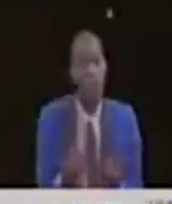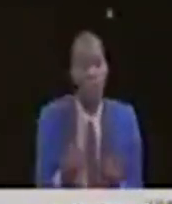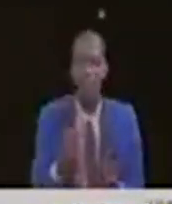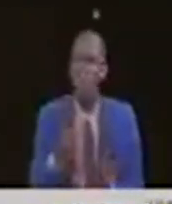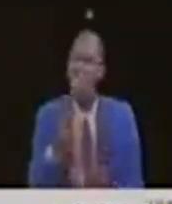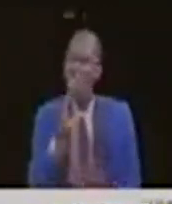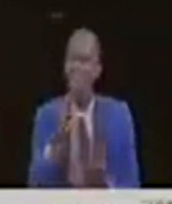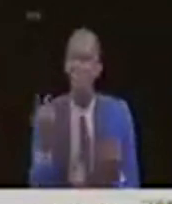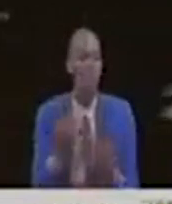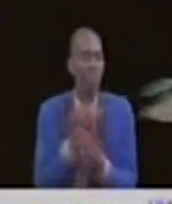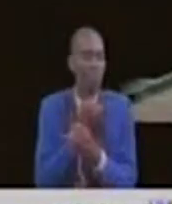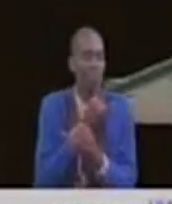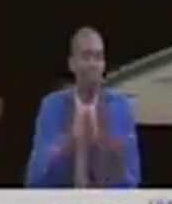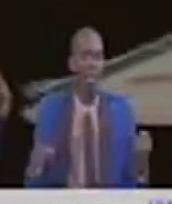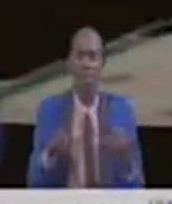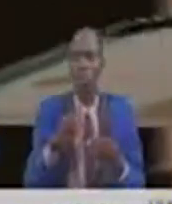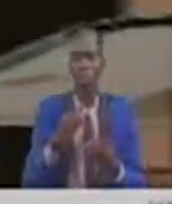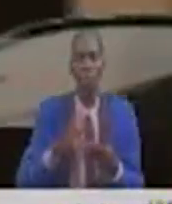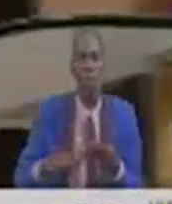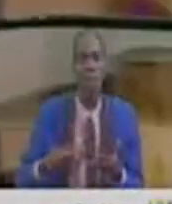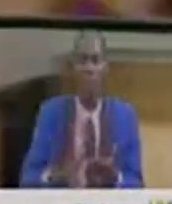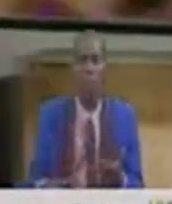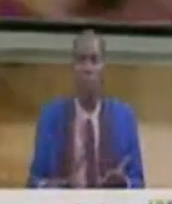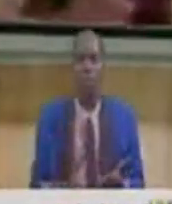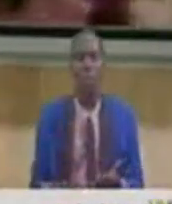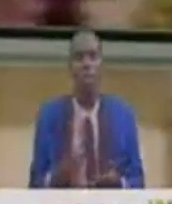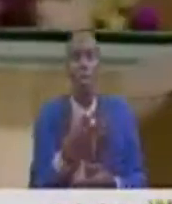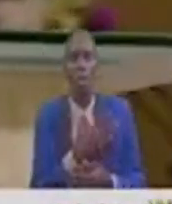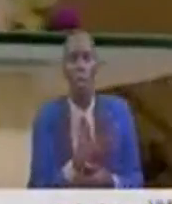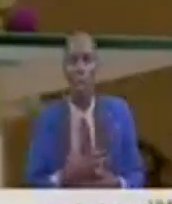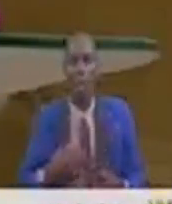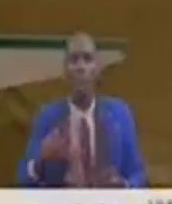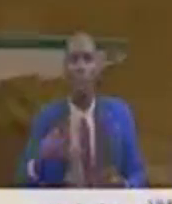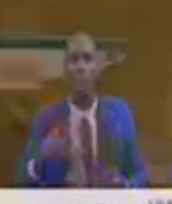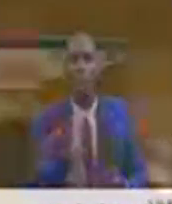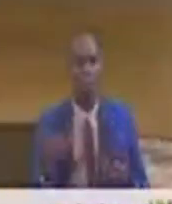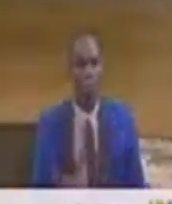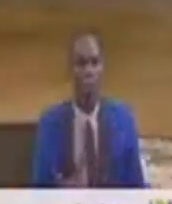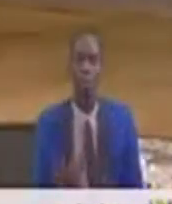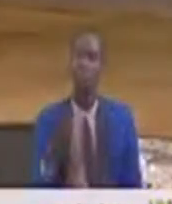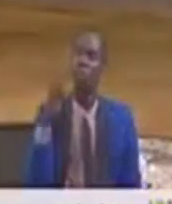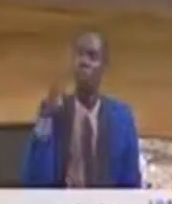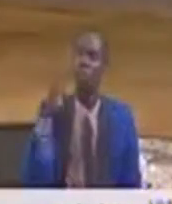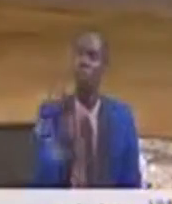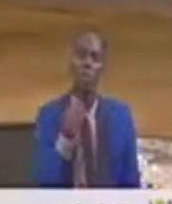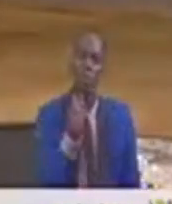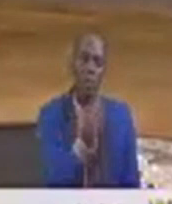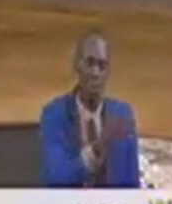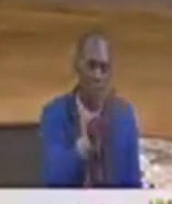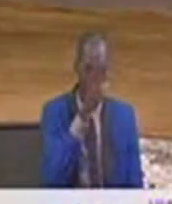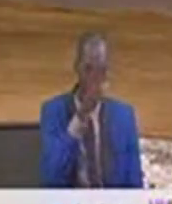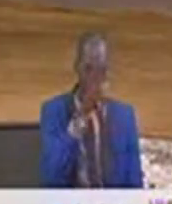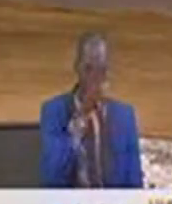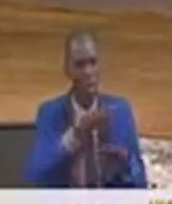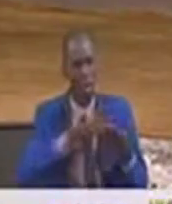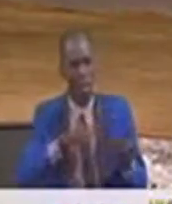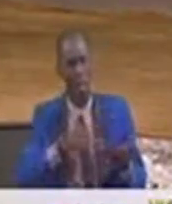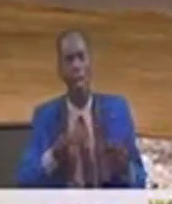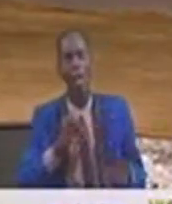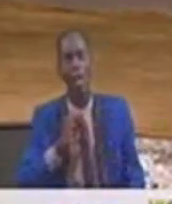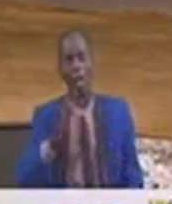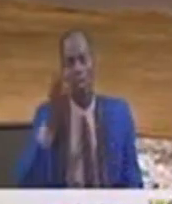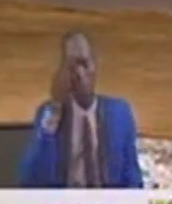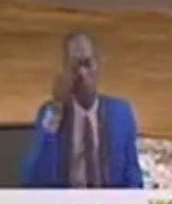excuse before the Lord. And then it goes on to say, I know that thou didst it in the integrity of